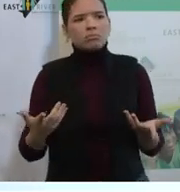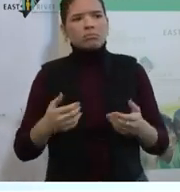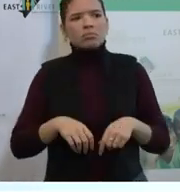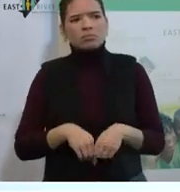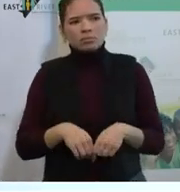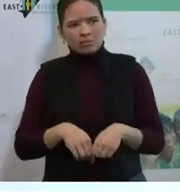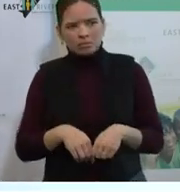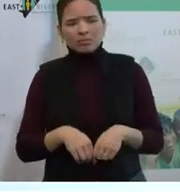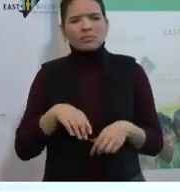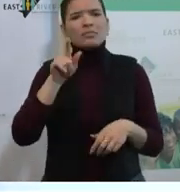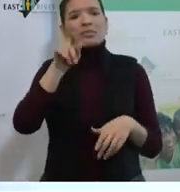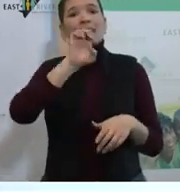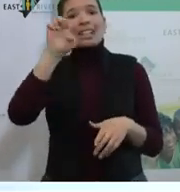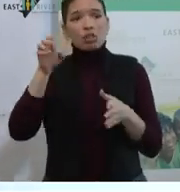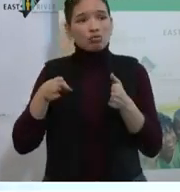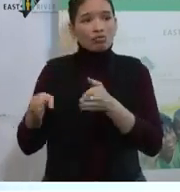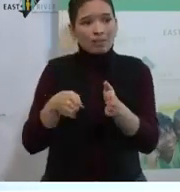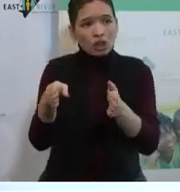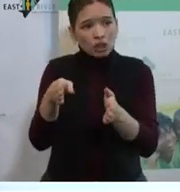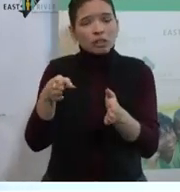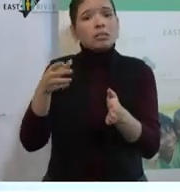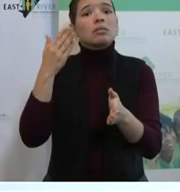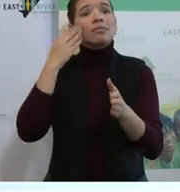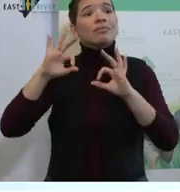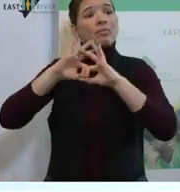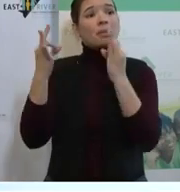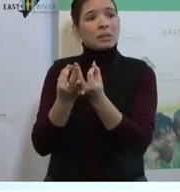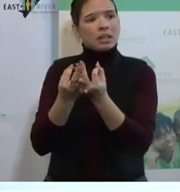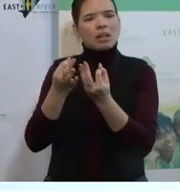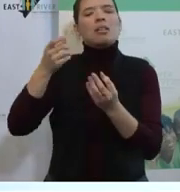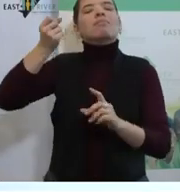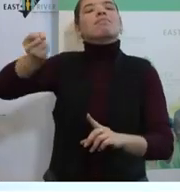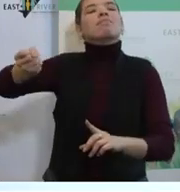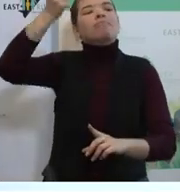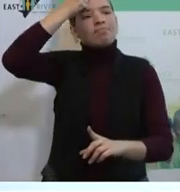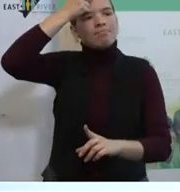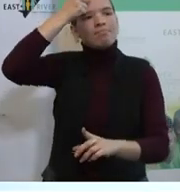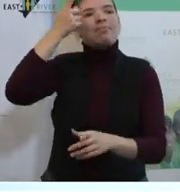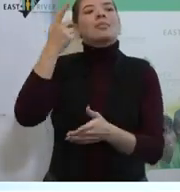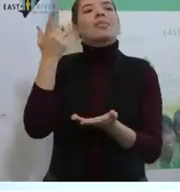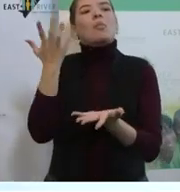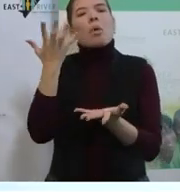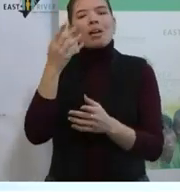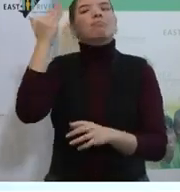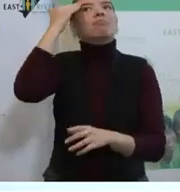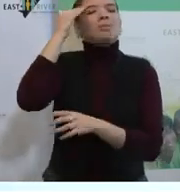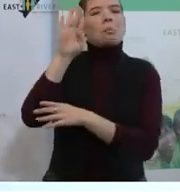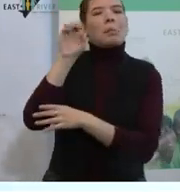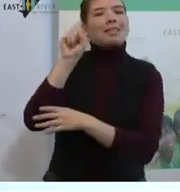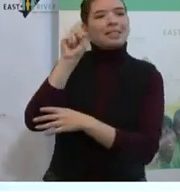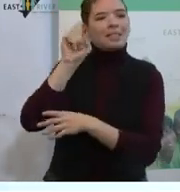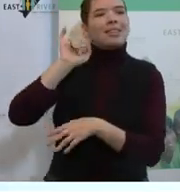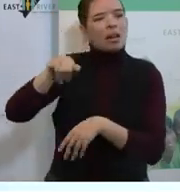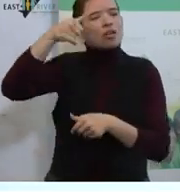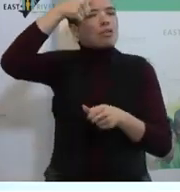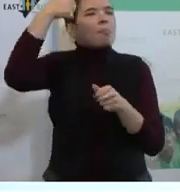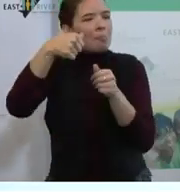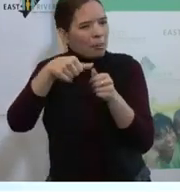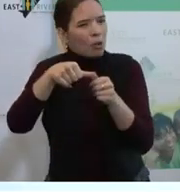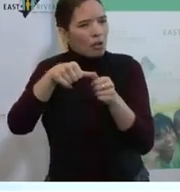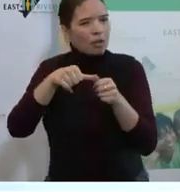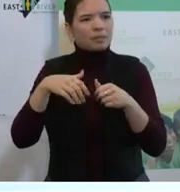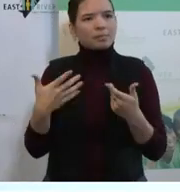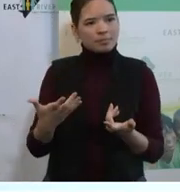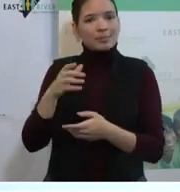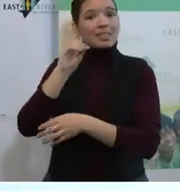Strengthening Collaborative, I know you think of May Best, but also think of the entire DC government